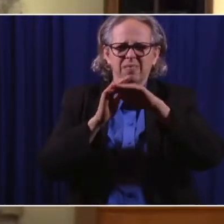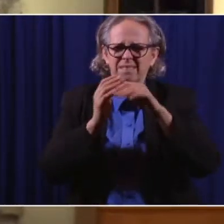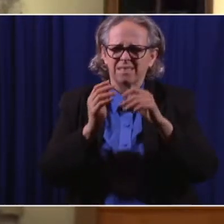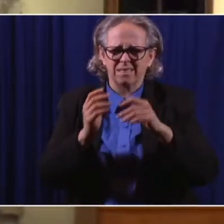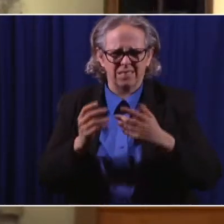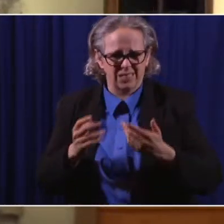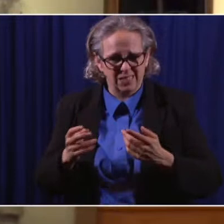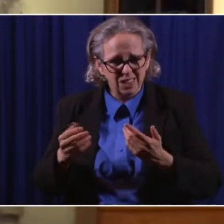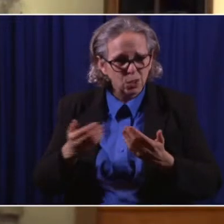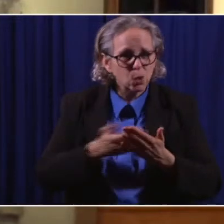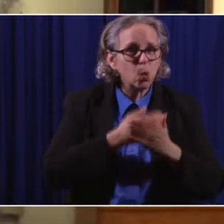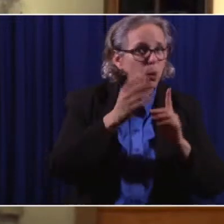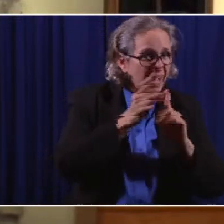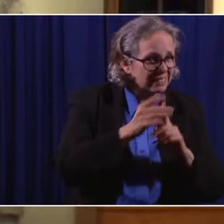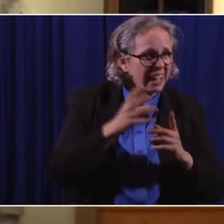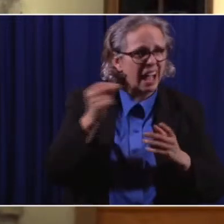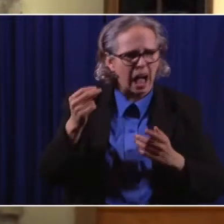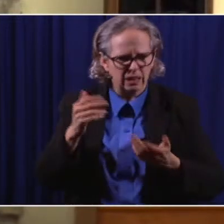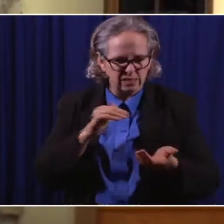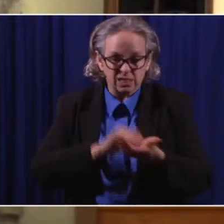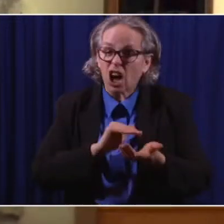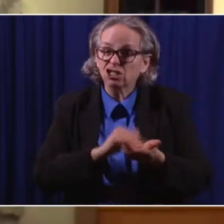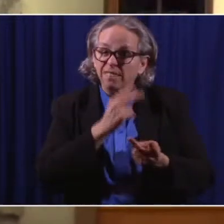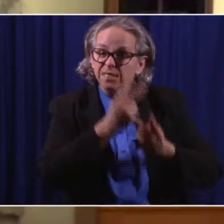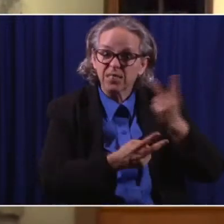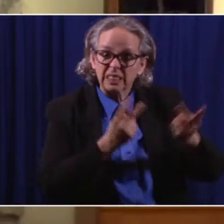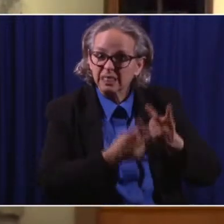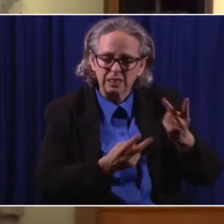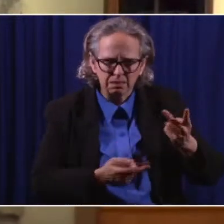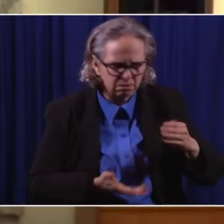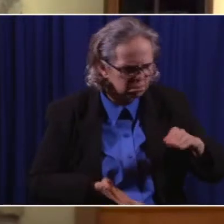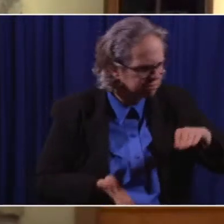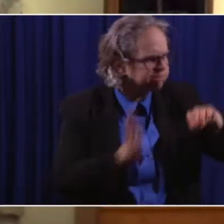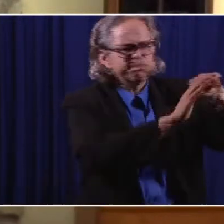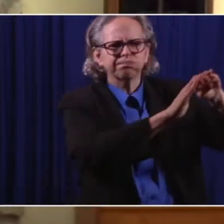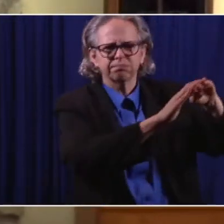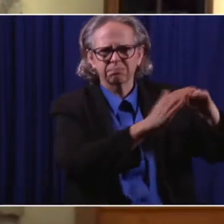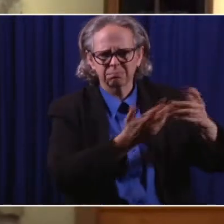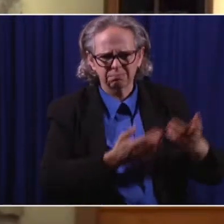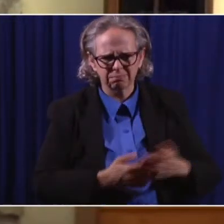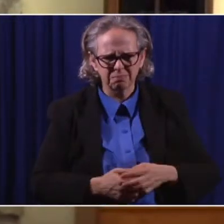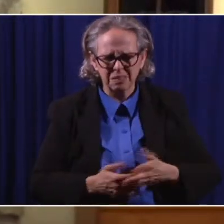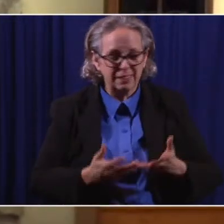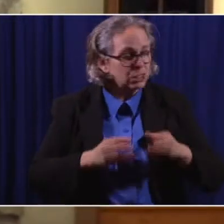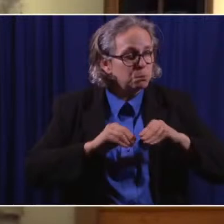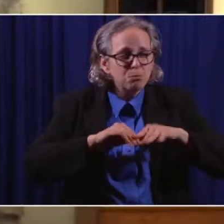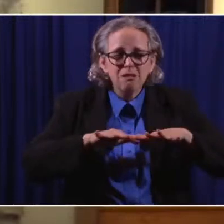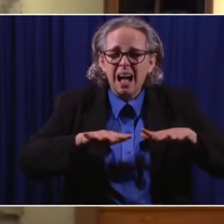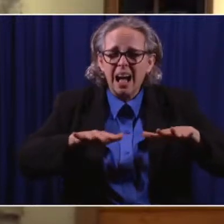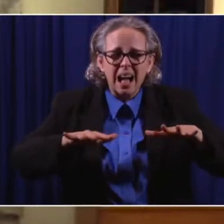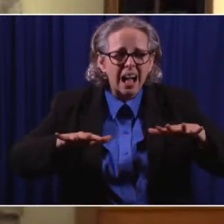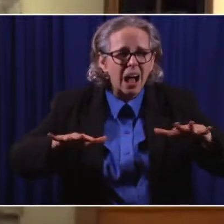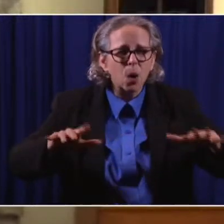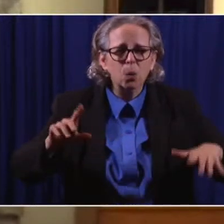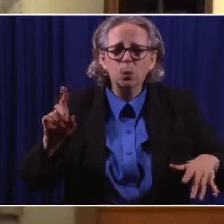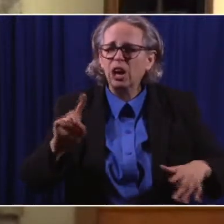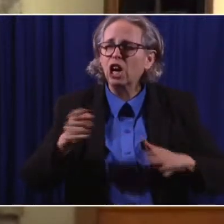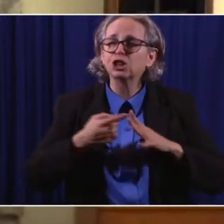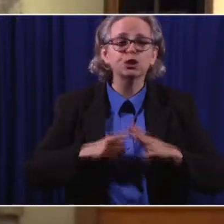increase in outpatient visits. Local health department officials report that much of the spread in the community is generating from family